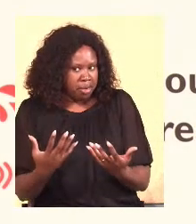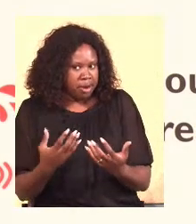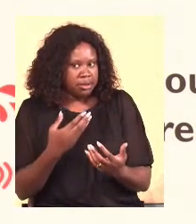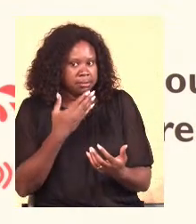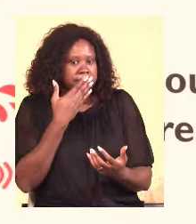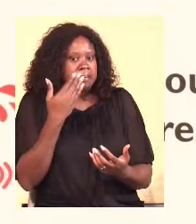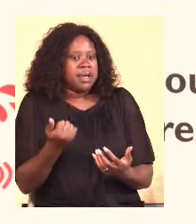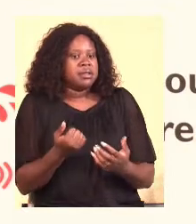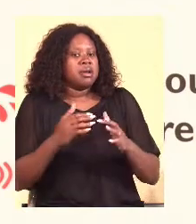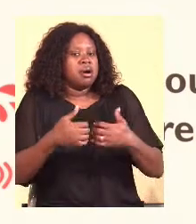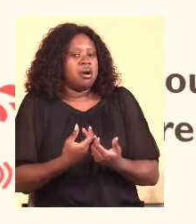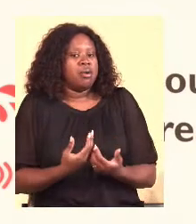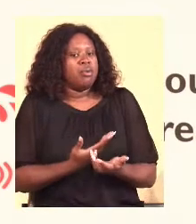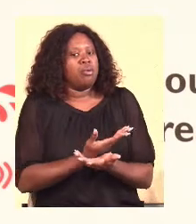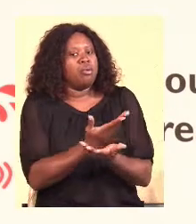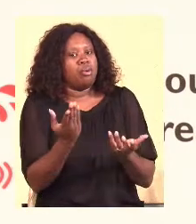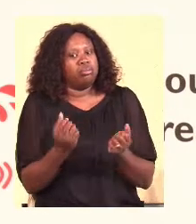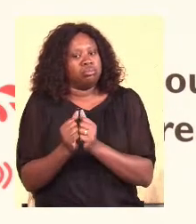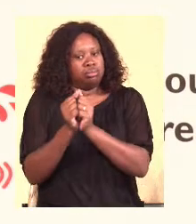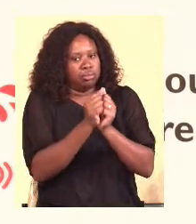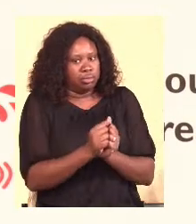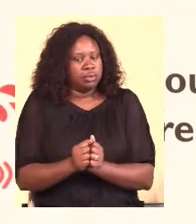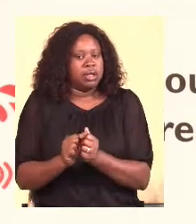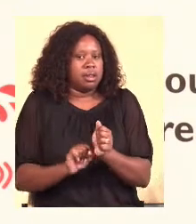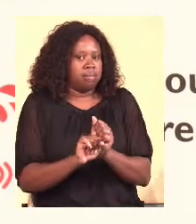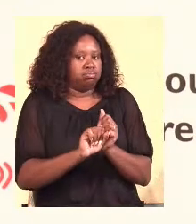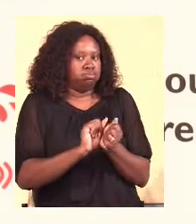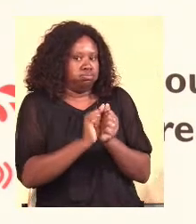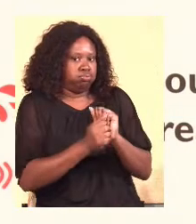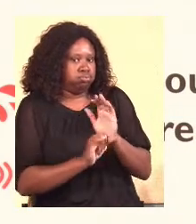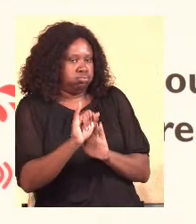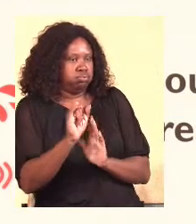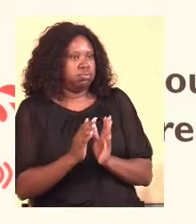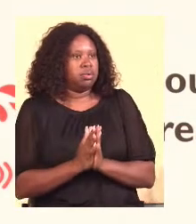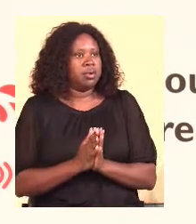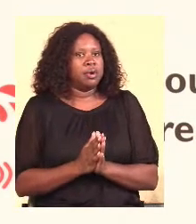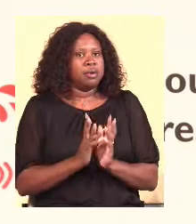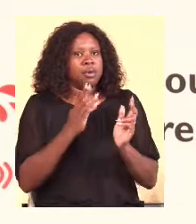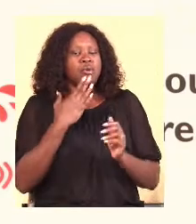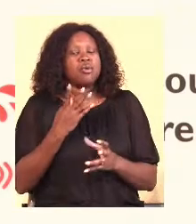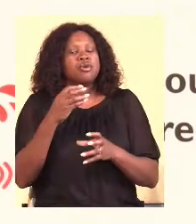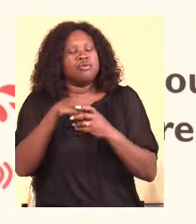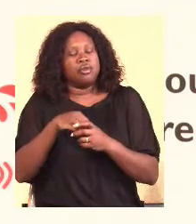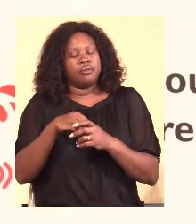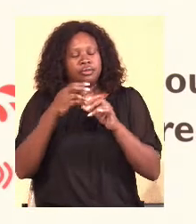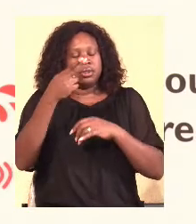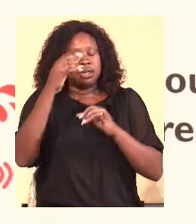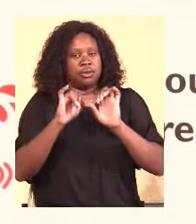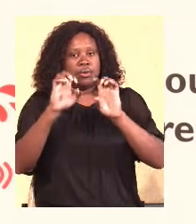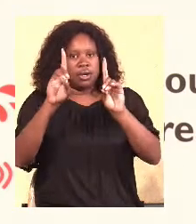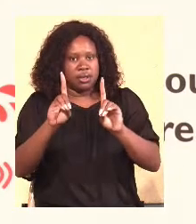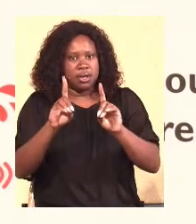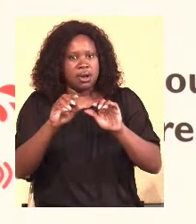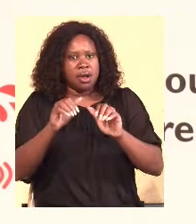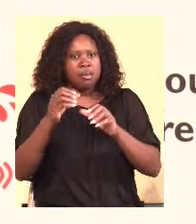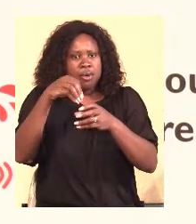best we can all together, those who are involved within the sector of higher education, including our partners, how